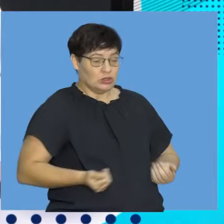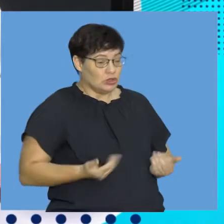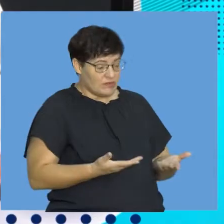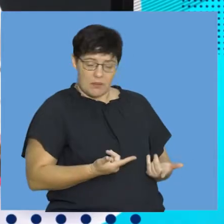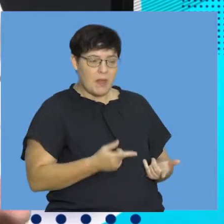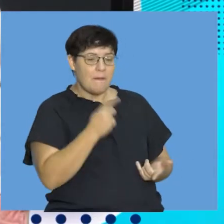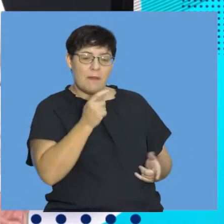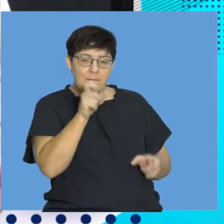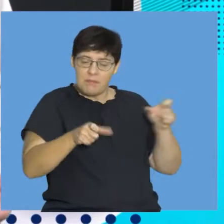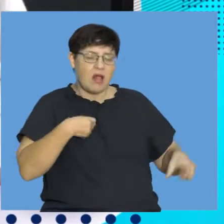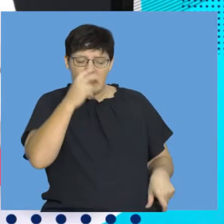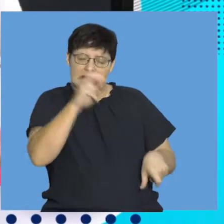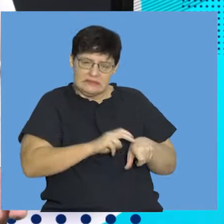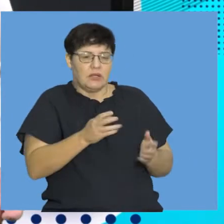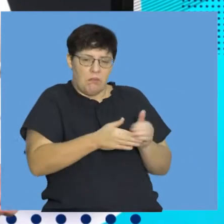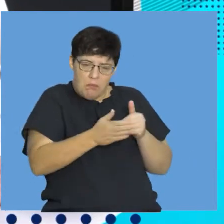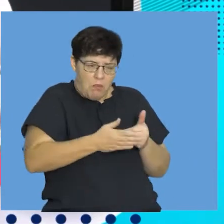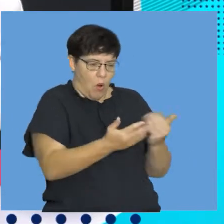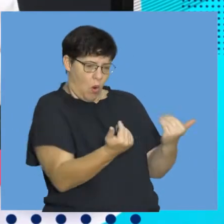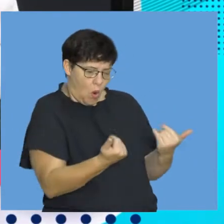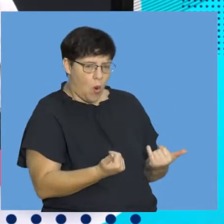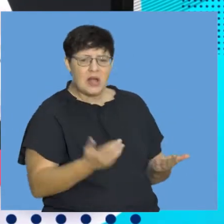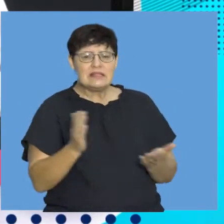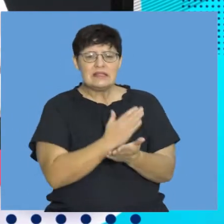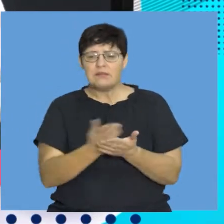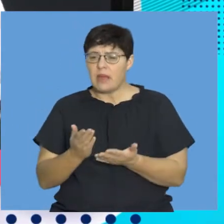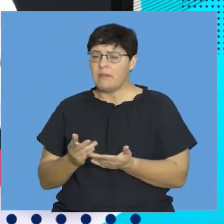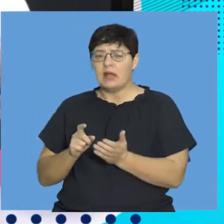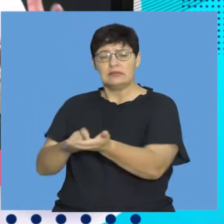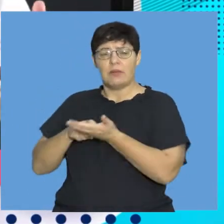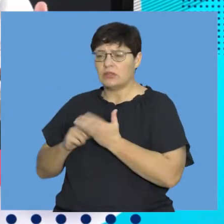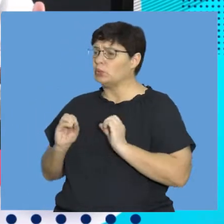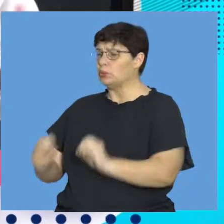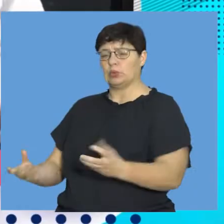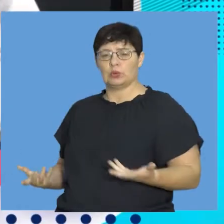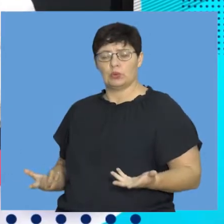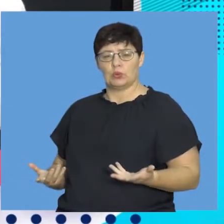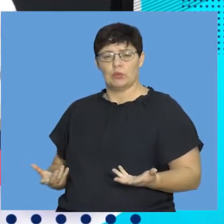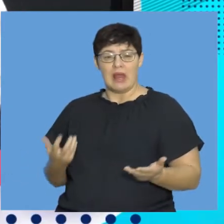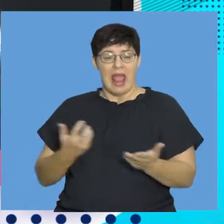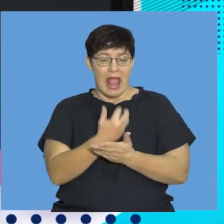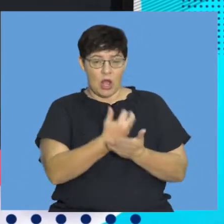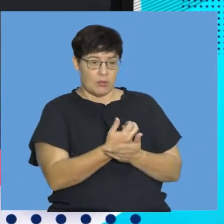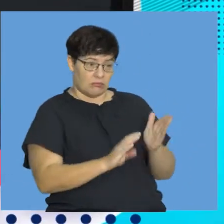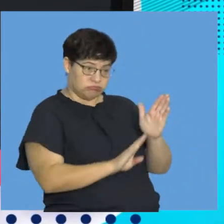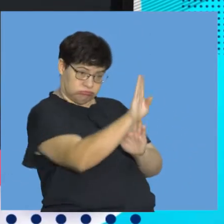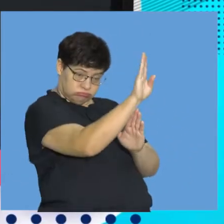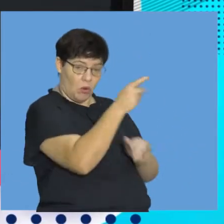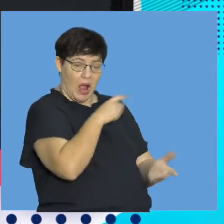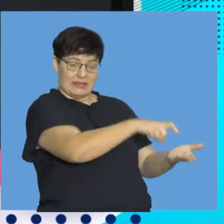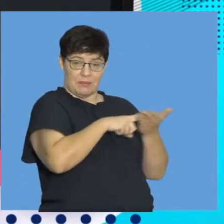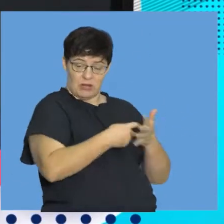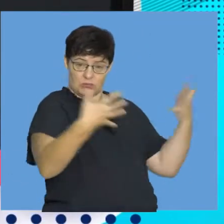increase. And at times, there is no demand. So you'd look at whether there's a boom in the economy, whether the economy is going into